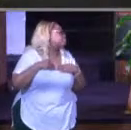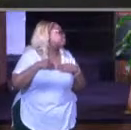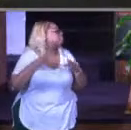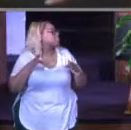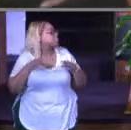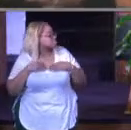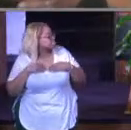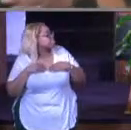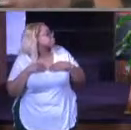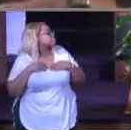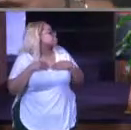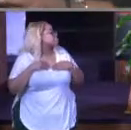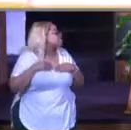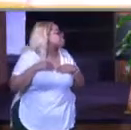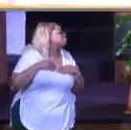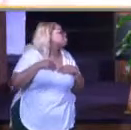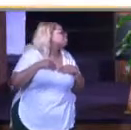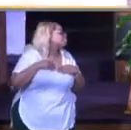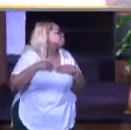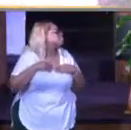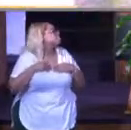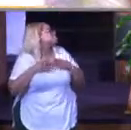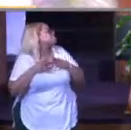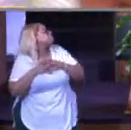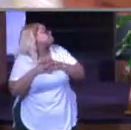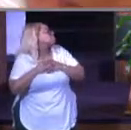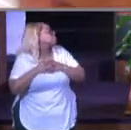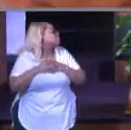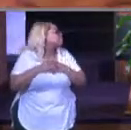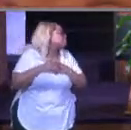receive, receive,